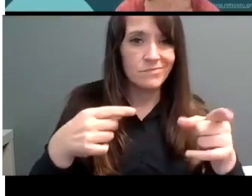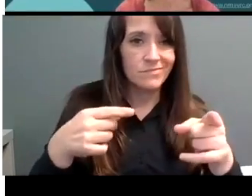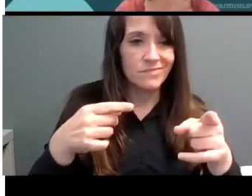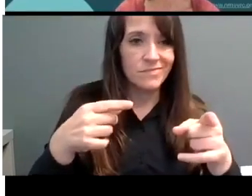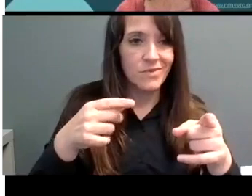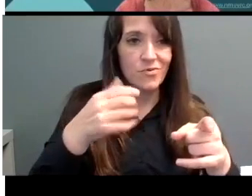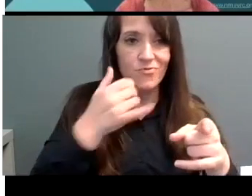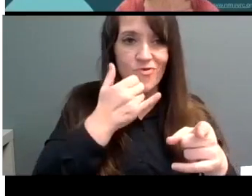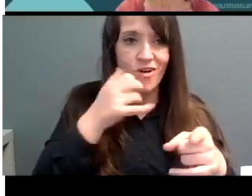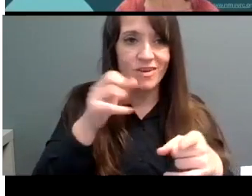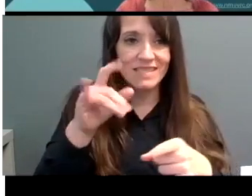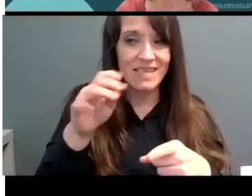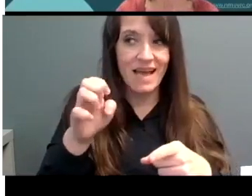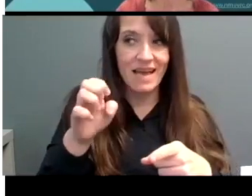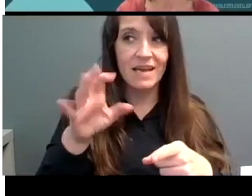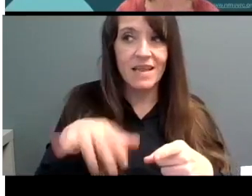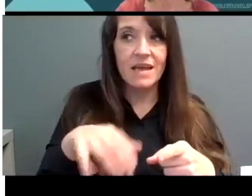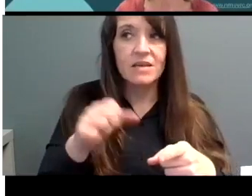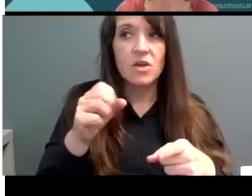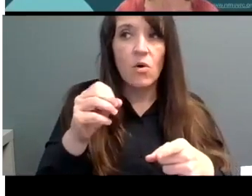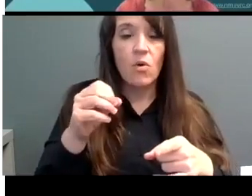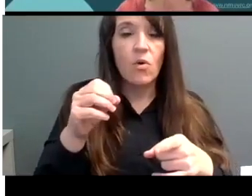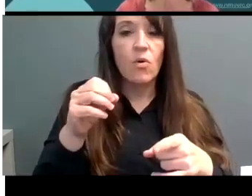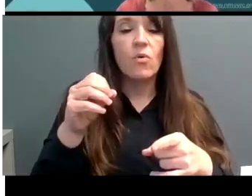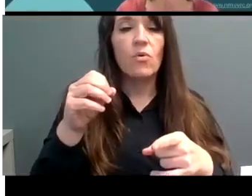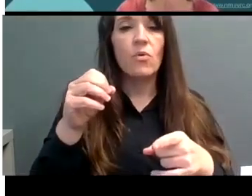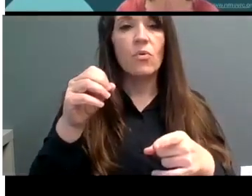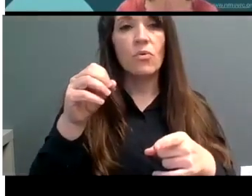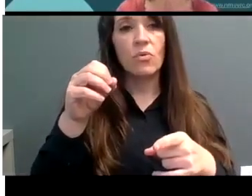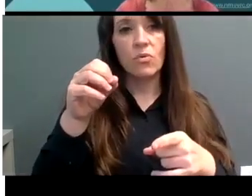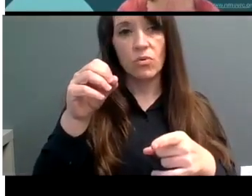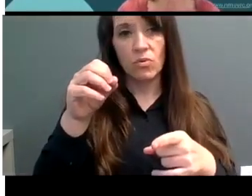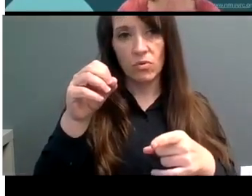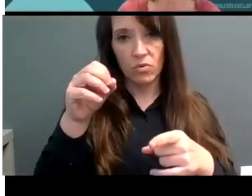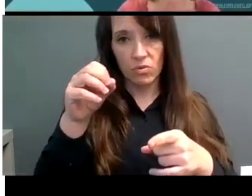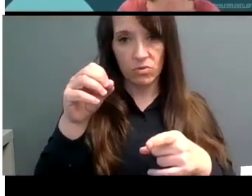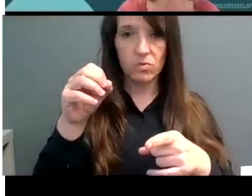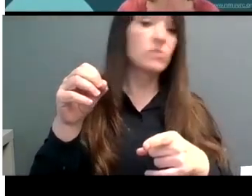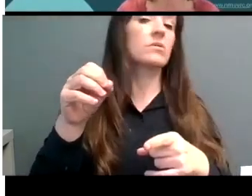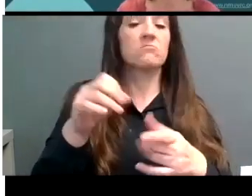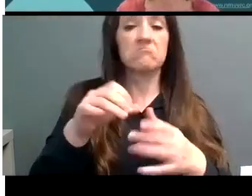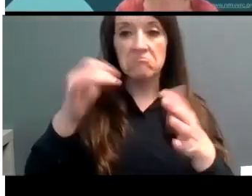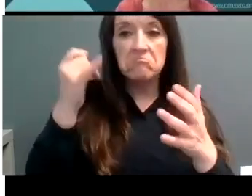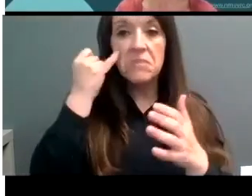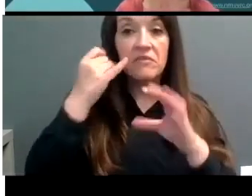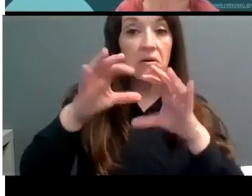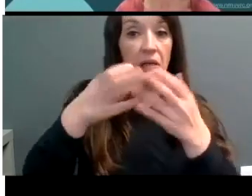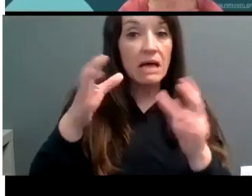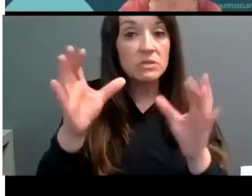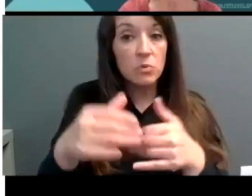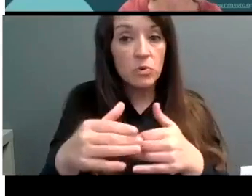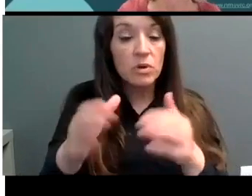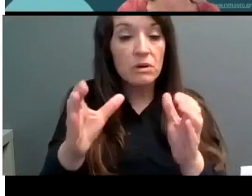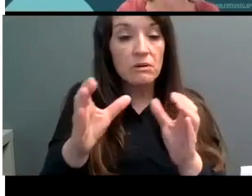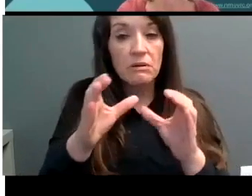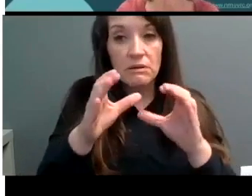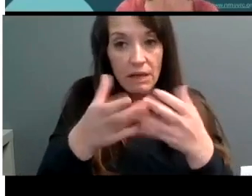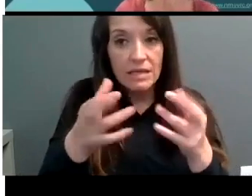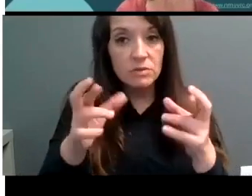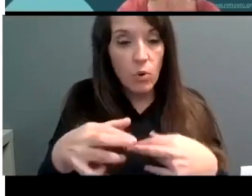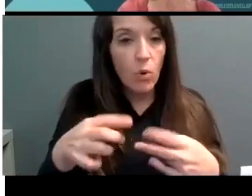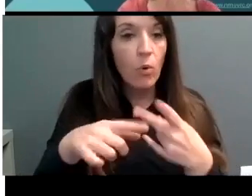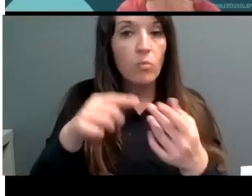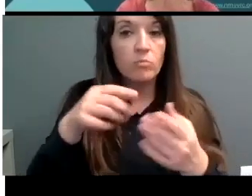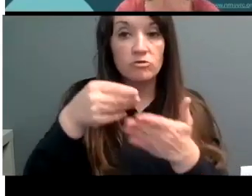So things like a classroom, a place of worship, a shopping mall, alarms, bells,